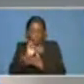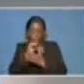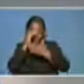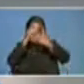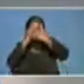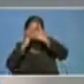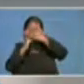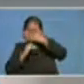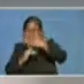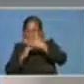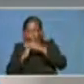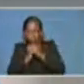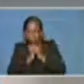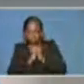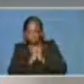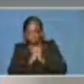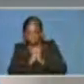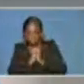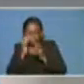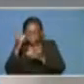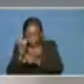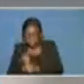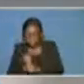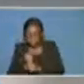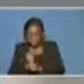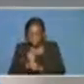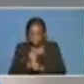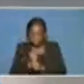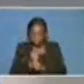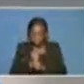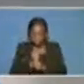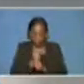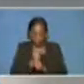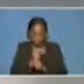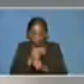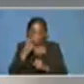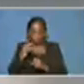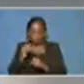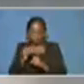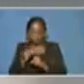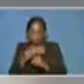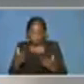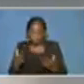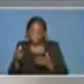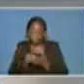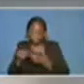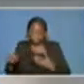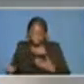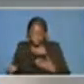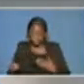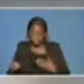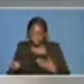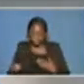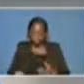aircraft information, select your items from a drop-down list and their values, upload